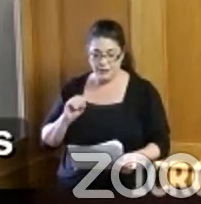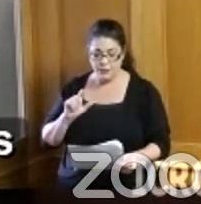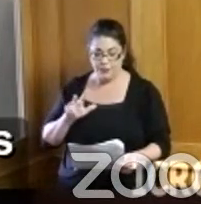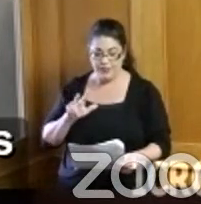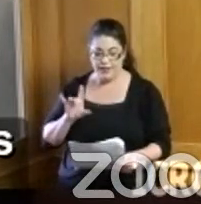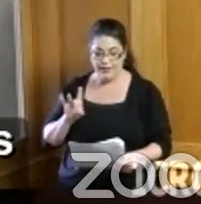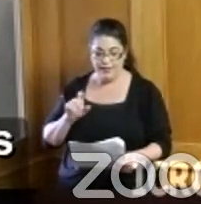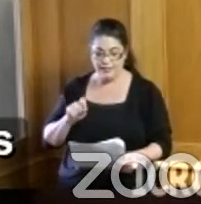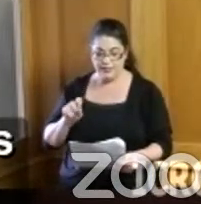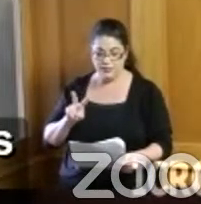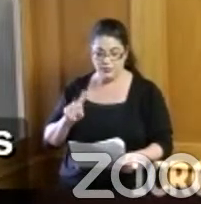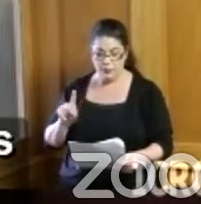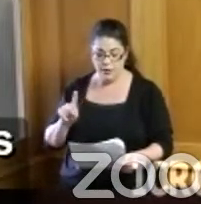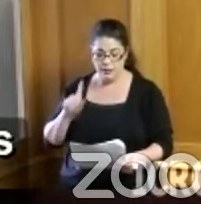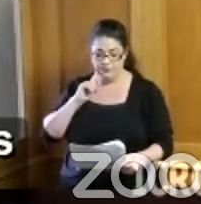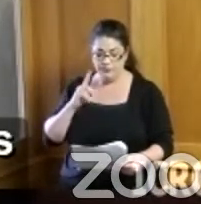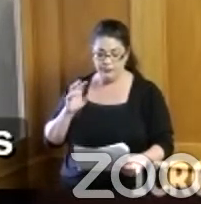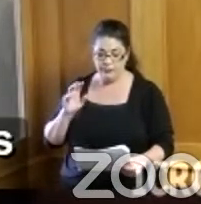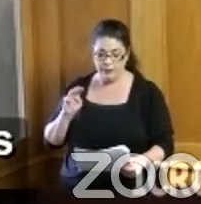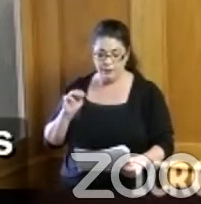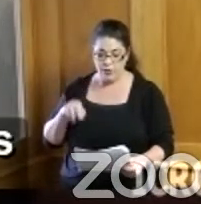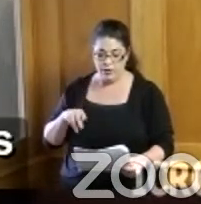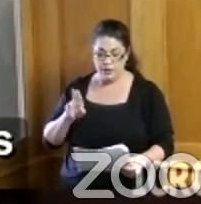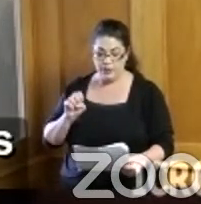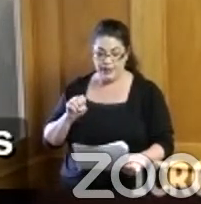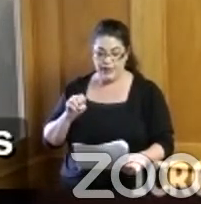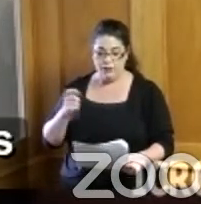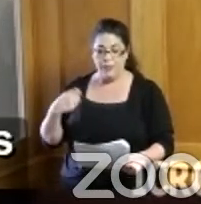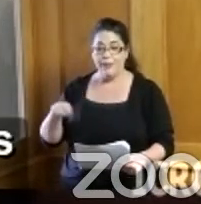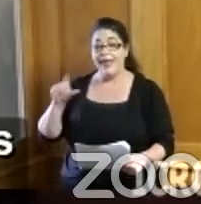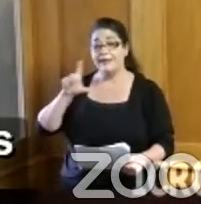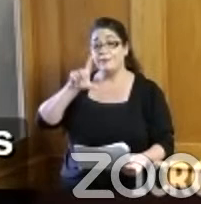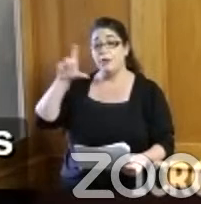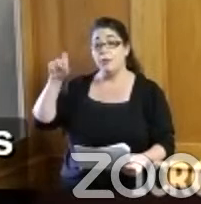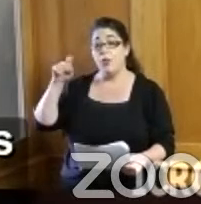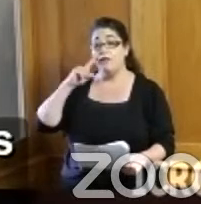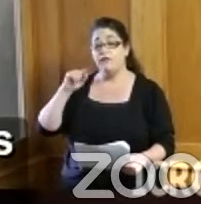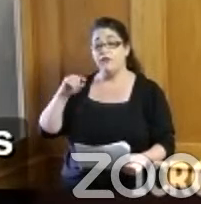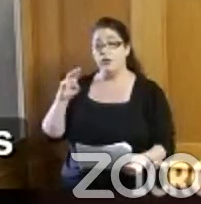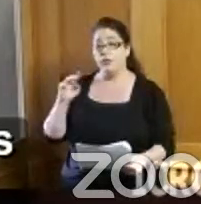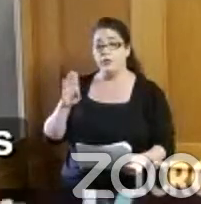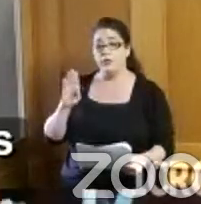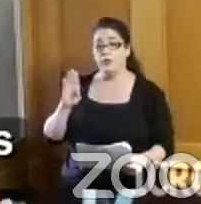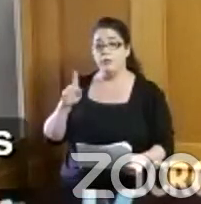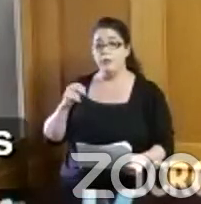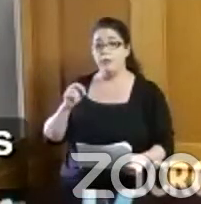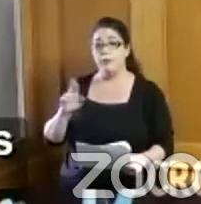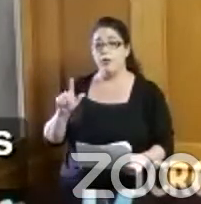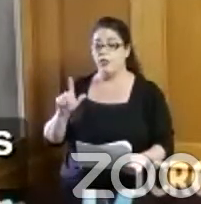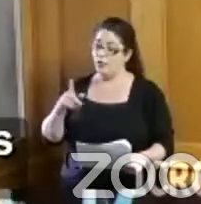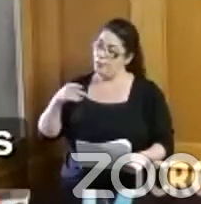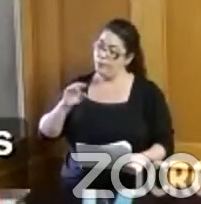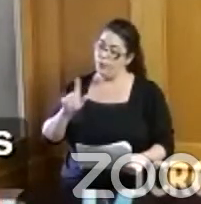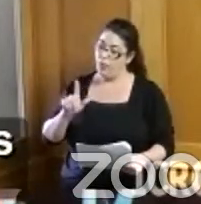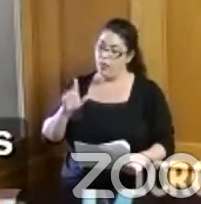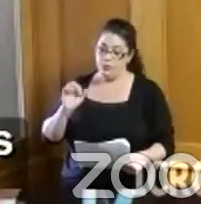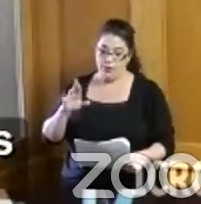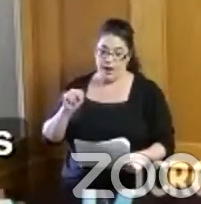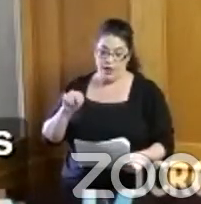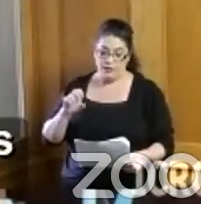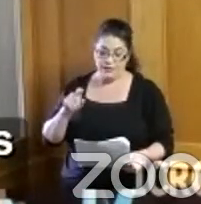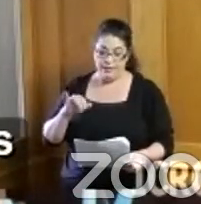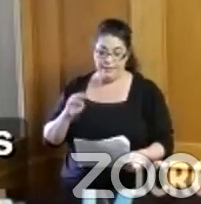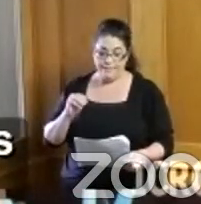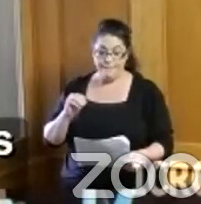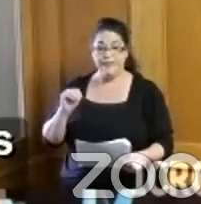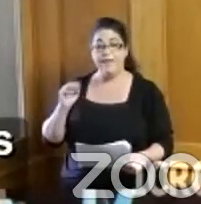038-21 on behalf of Stadium Parking of a Marquee Replacement Board for Paul Brown Stadium. This is after 13 years of continued use. This is the